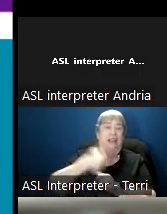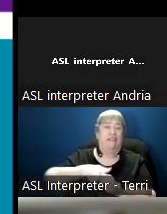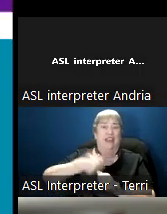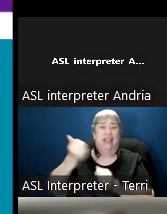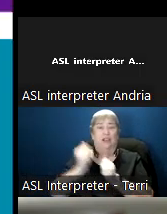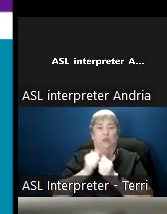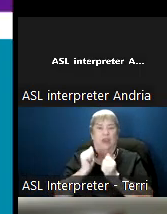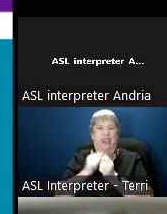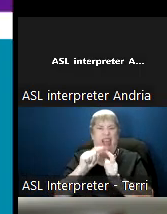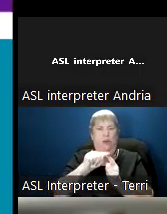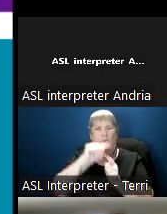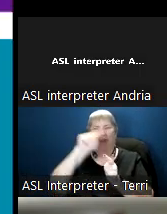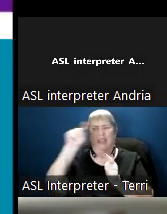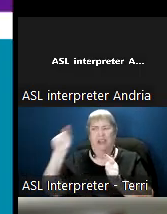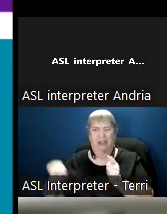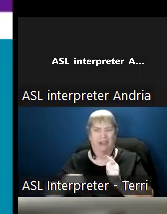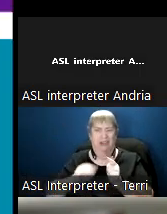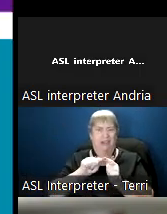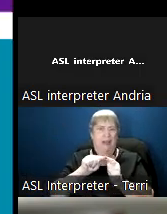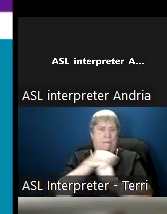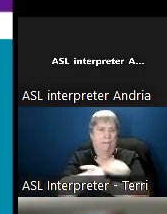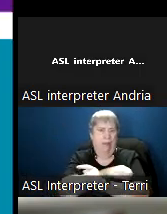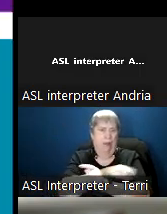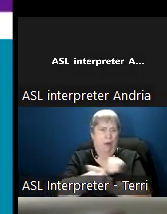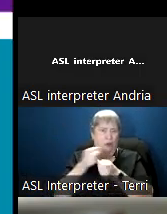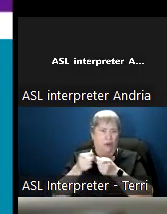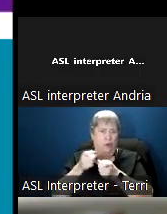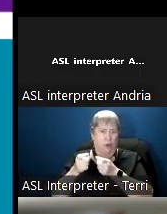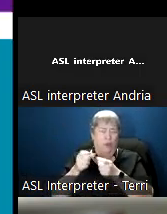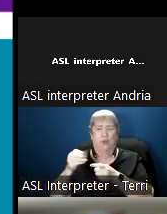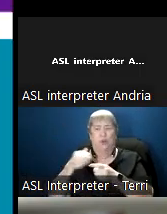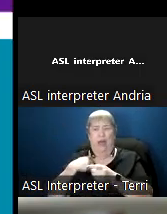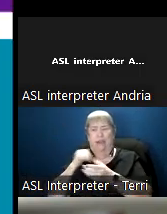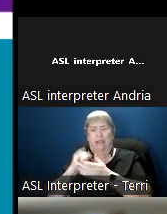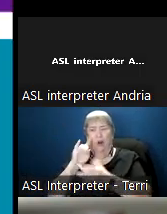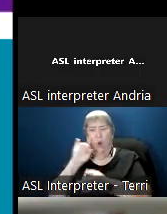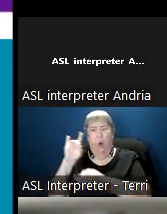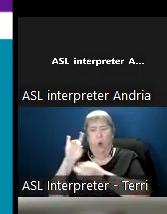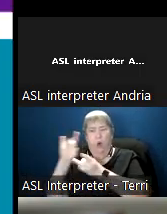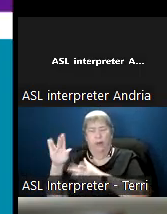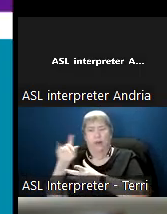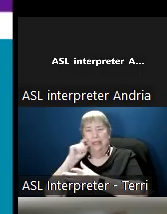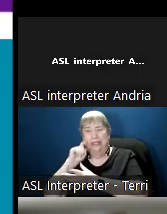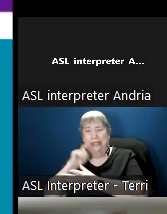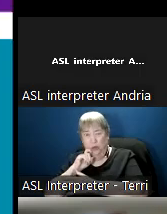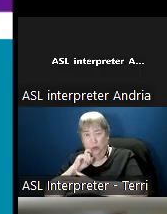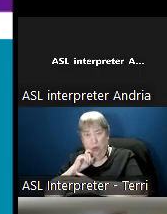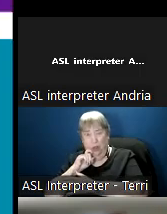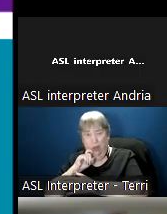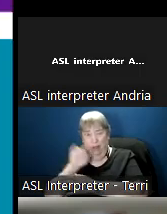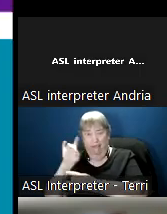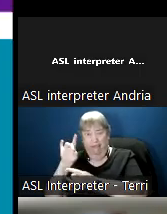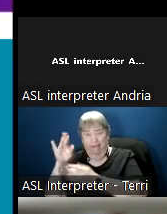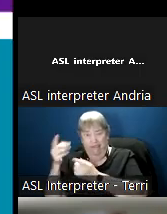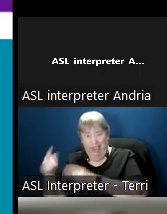wheel, right? So not only are you dealing with that really horrible sexual violence, but